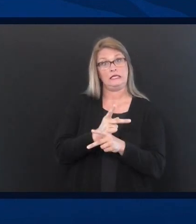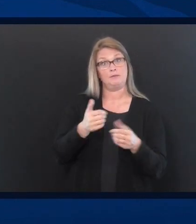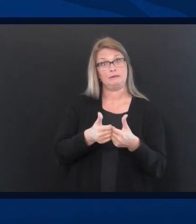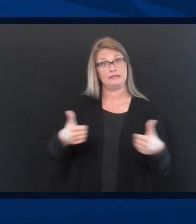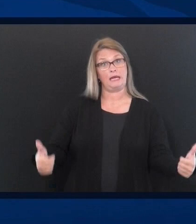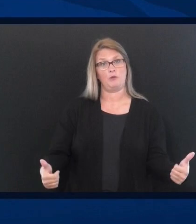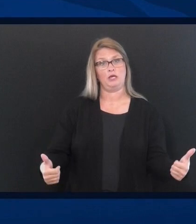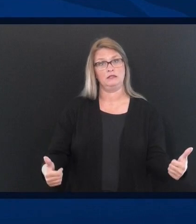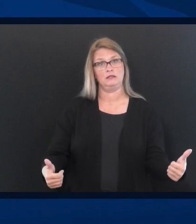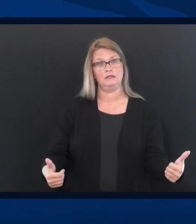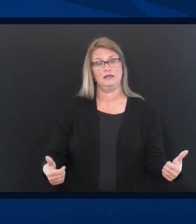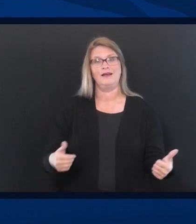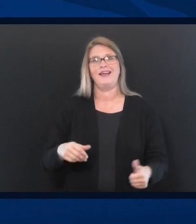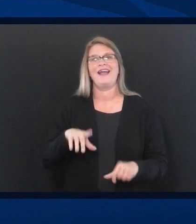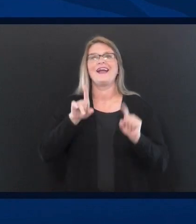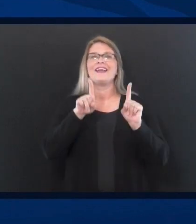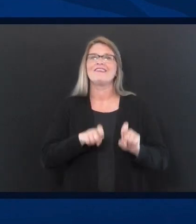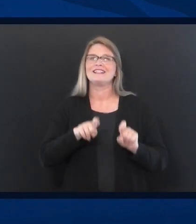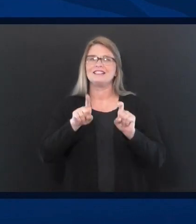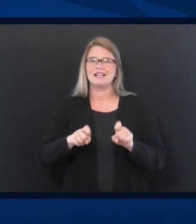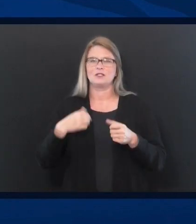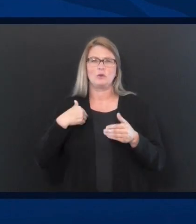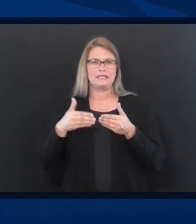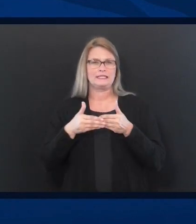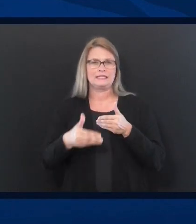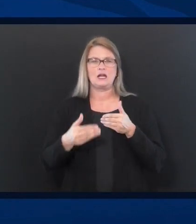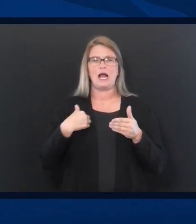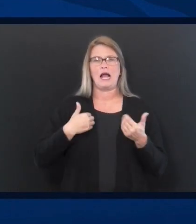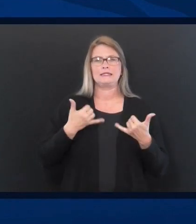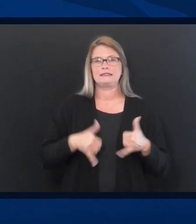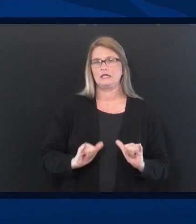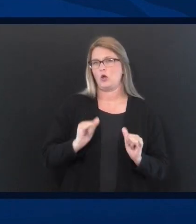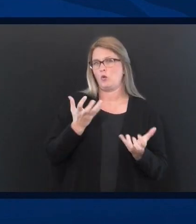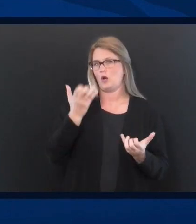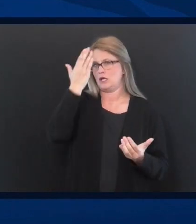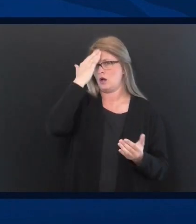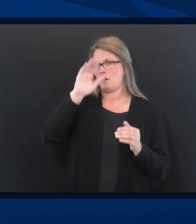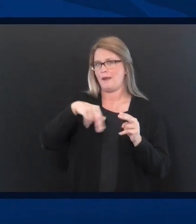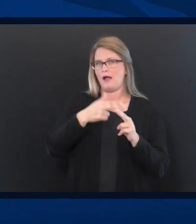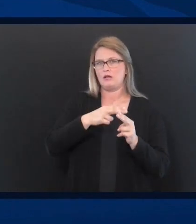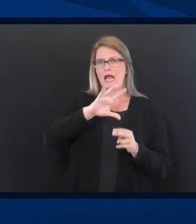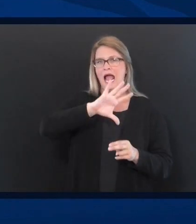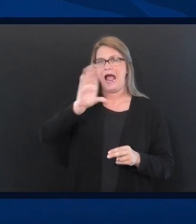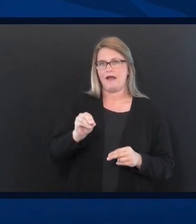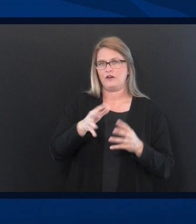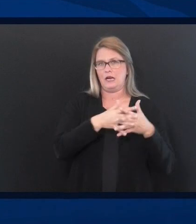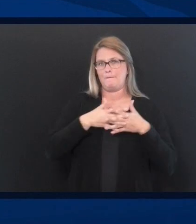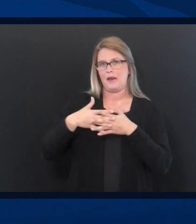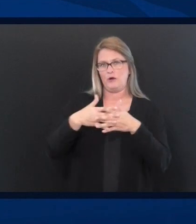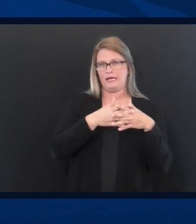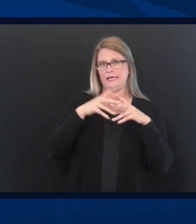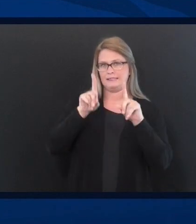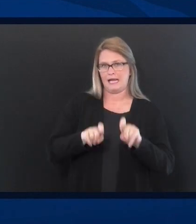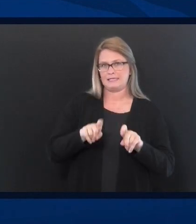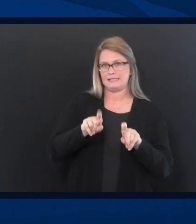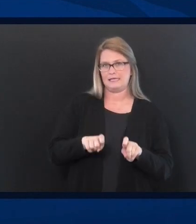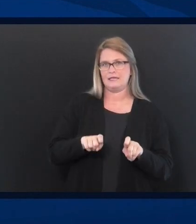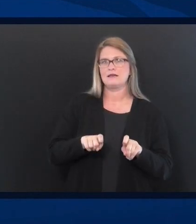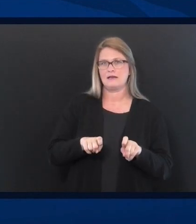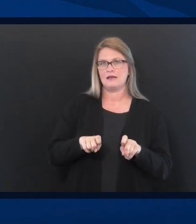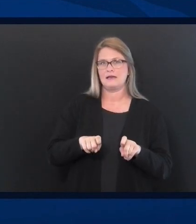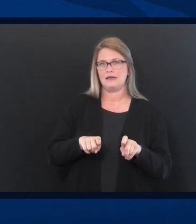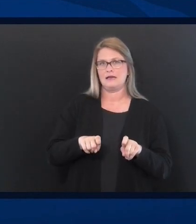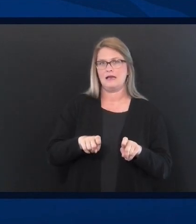mentioned that will continue, still waiting to hear where we are on the African-American testing in West Virginia, and also the